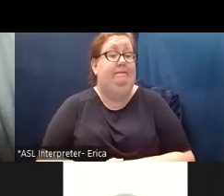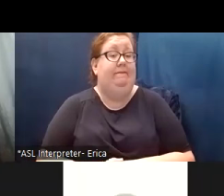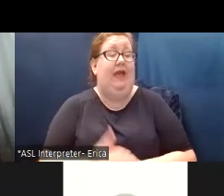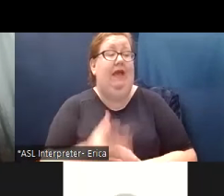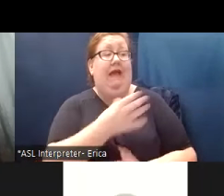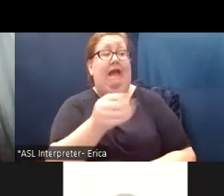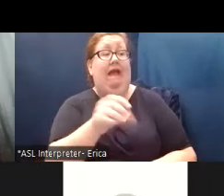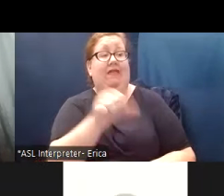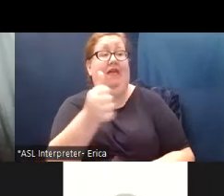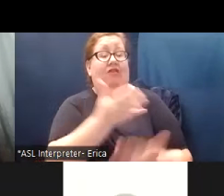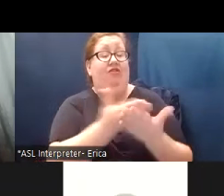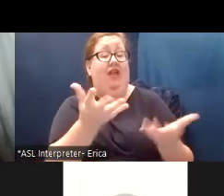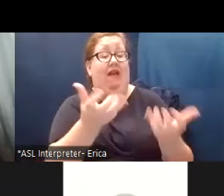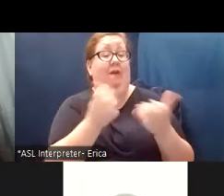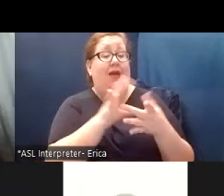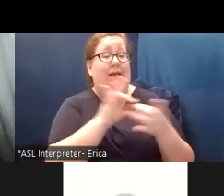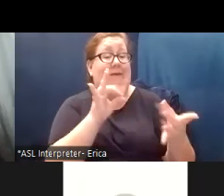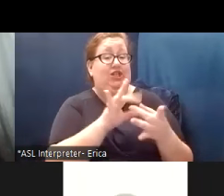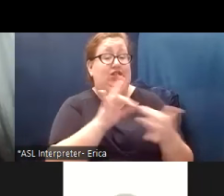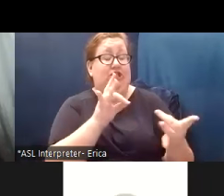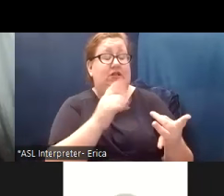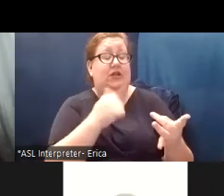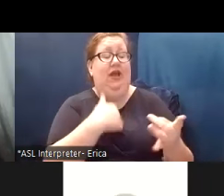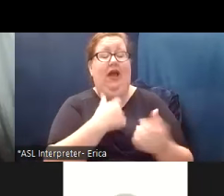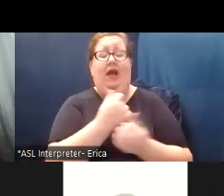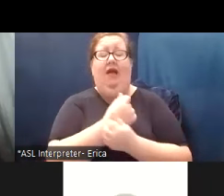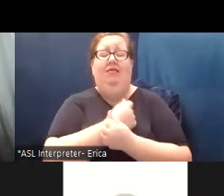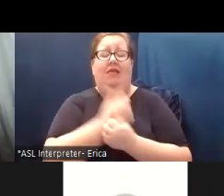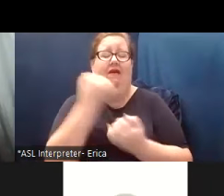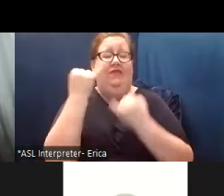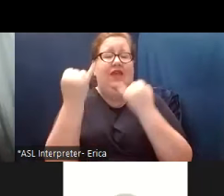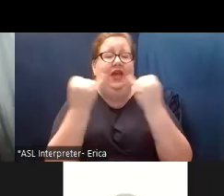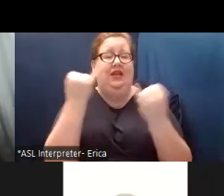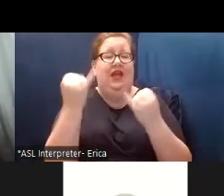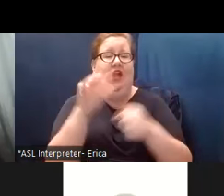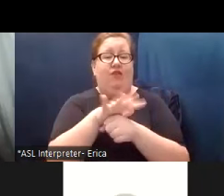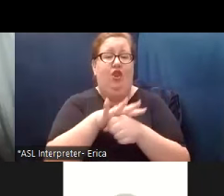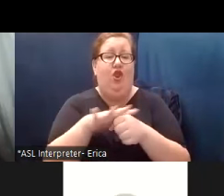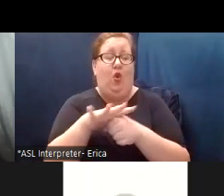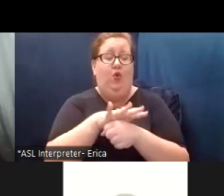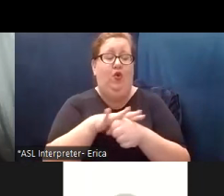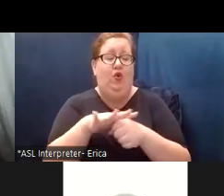And the other thing I wanted to mention, I love the idea of local